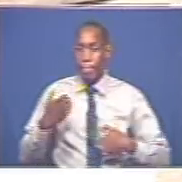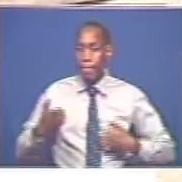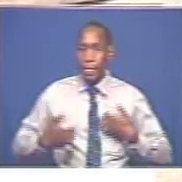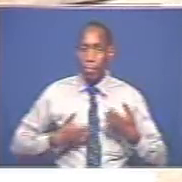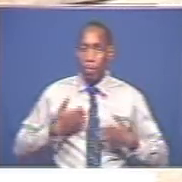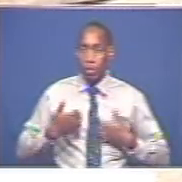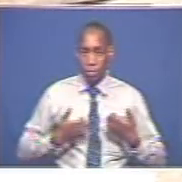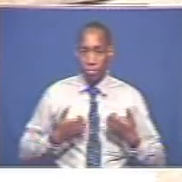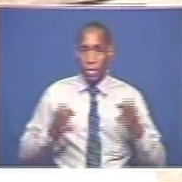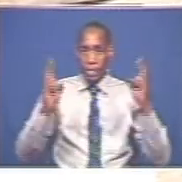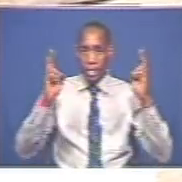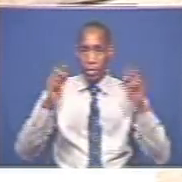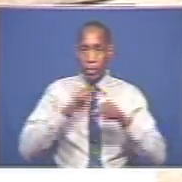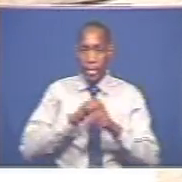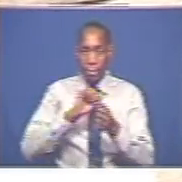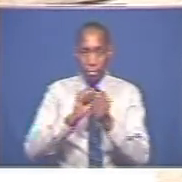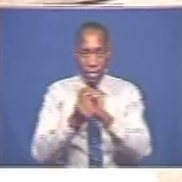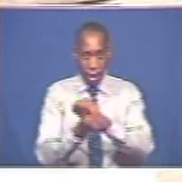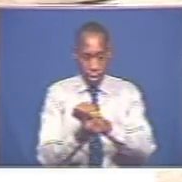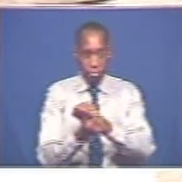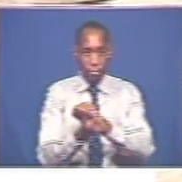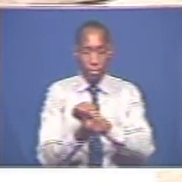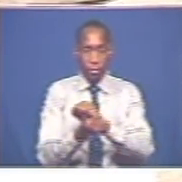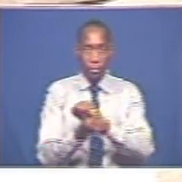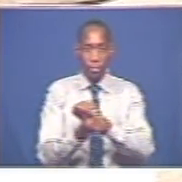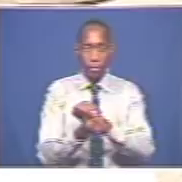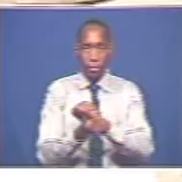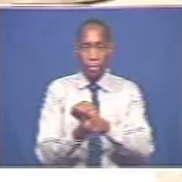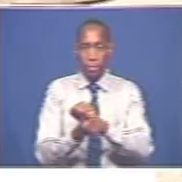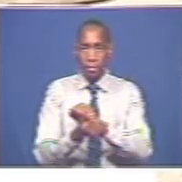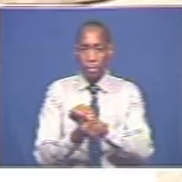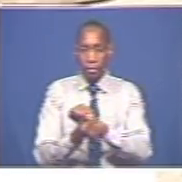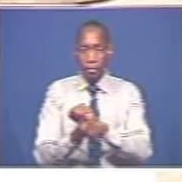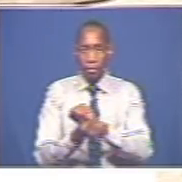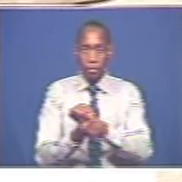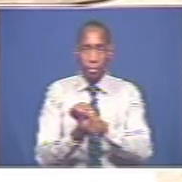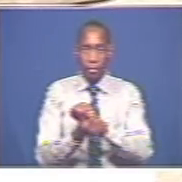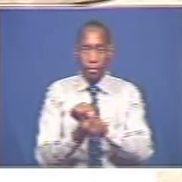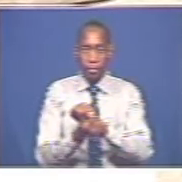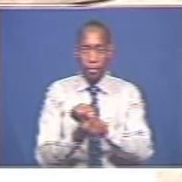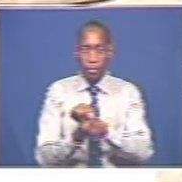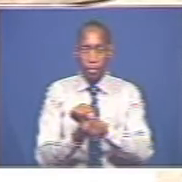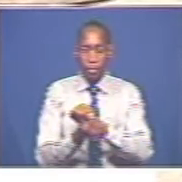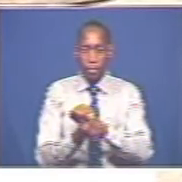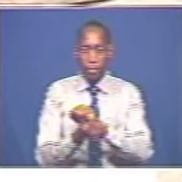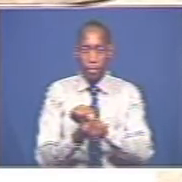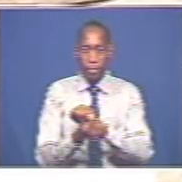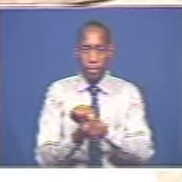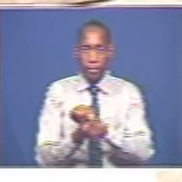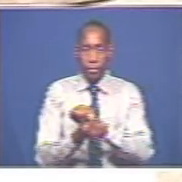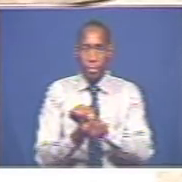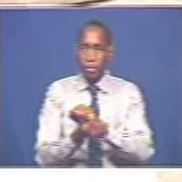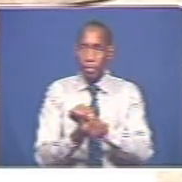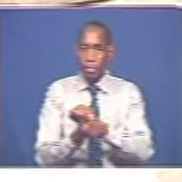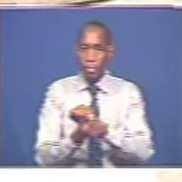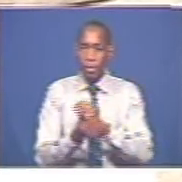issue. When there is a swing of high, it can even go up as mania. That you